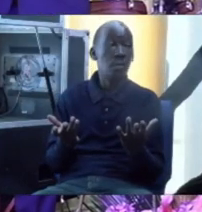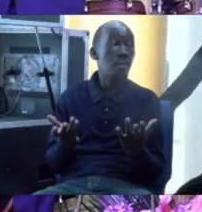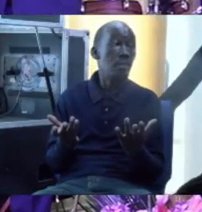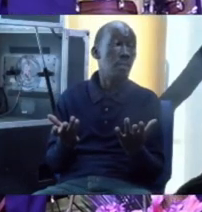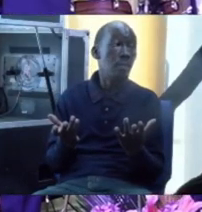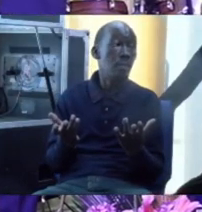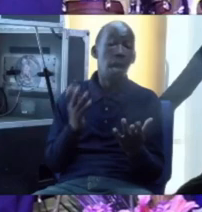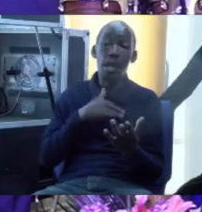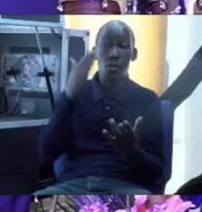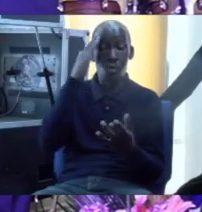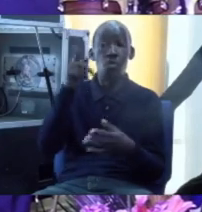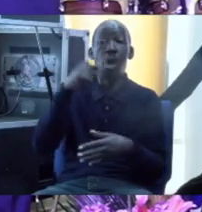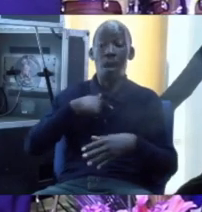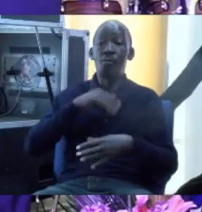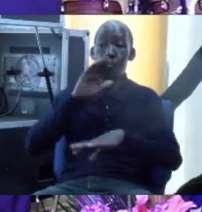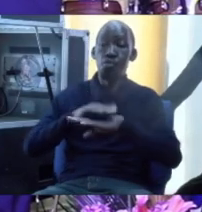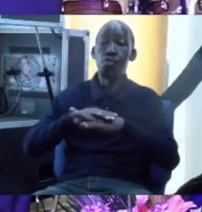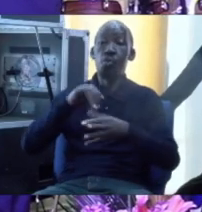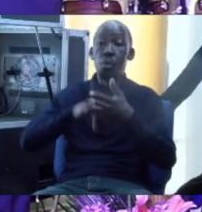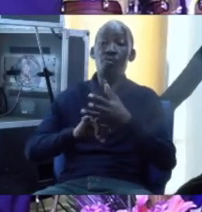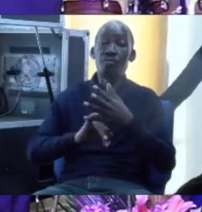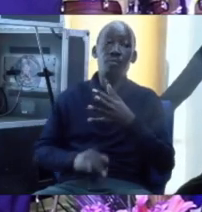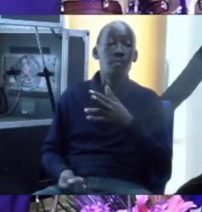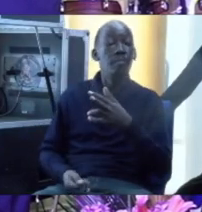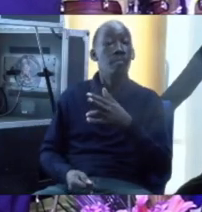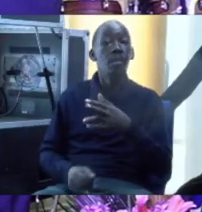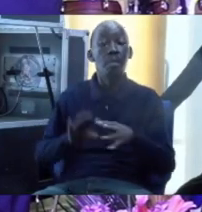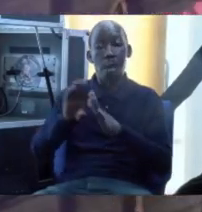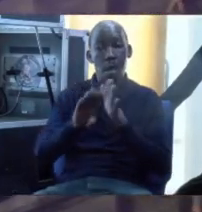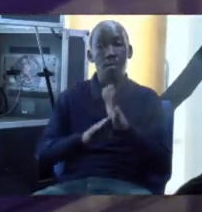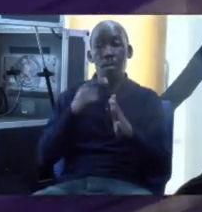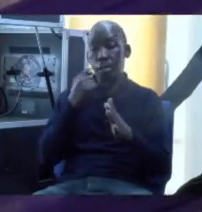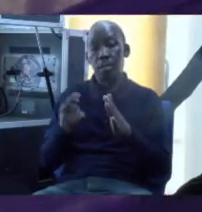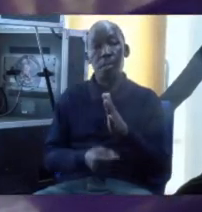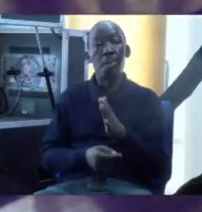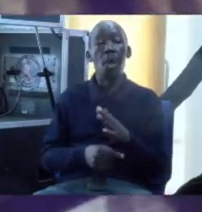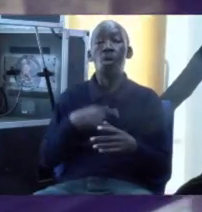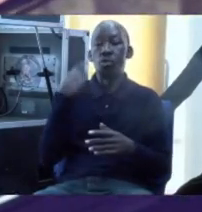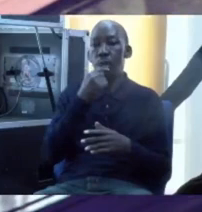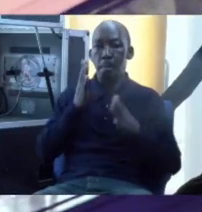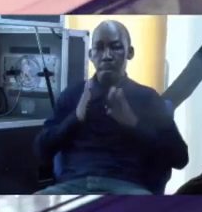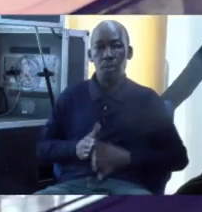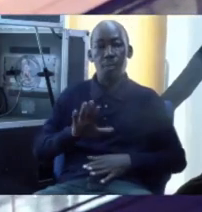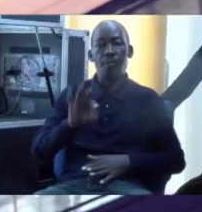I know you've got a good wife. Najua una mke mwema. The Bible says, Biblia yasema, whosoever finds a